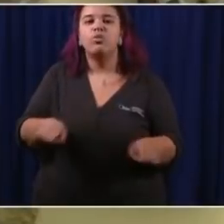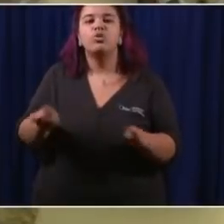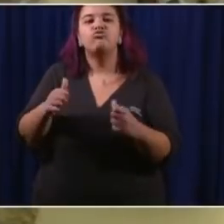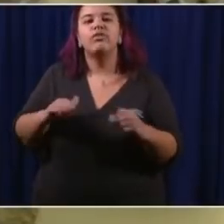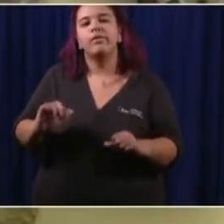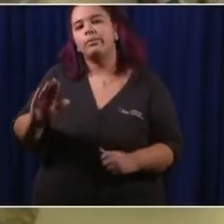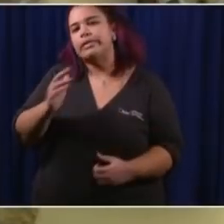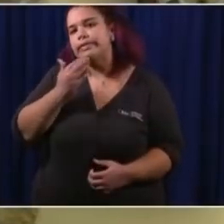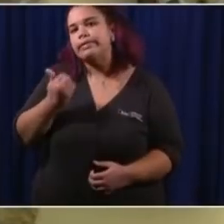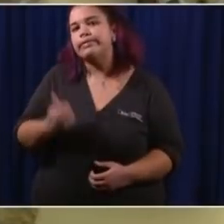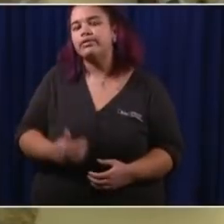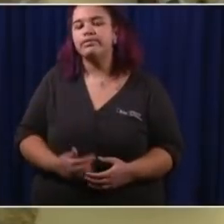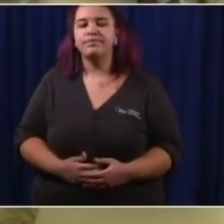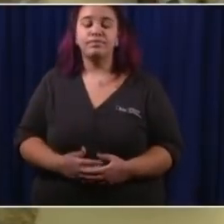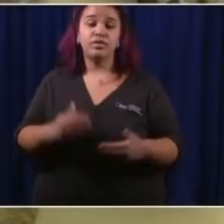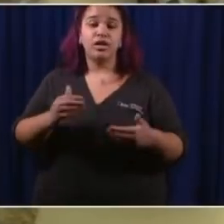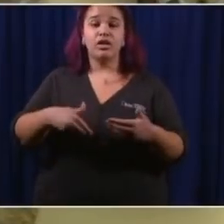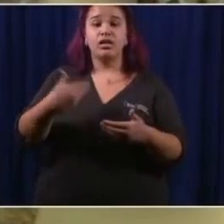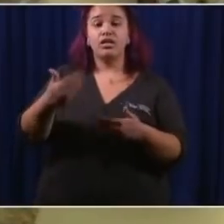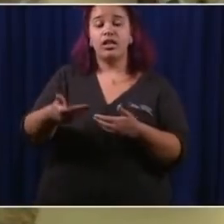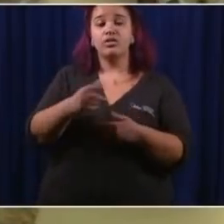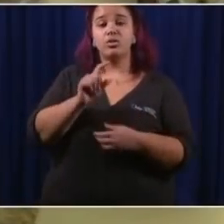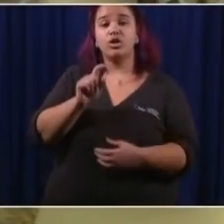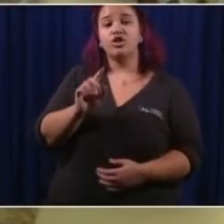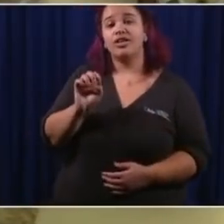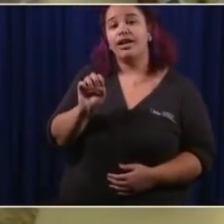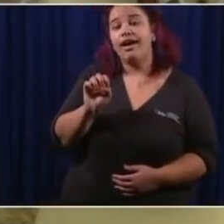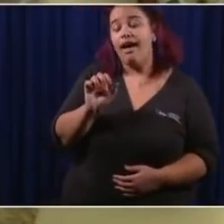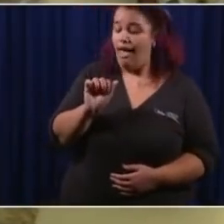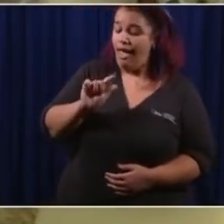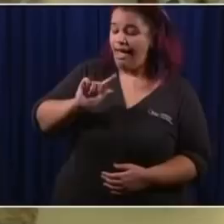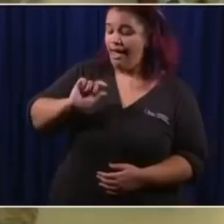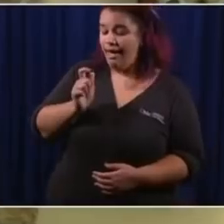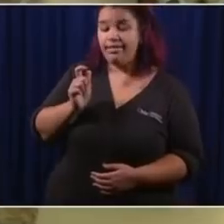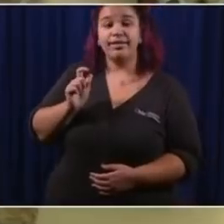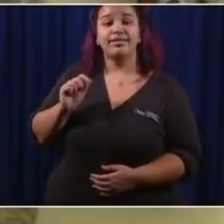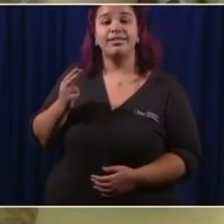Next question is from Alex Ebert at Bloomberg.